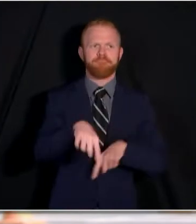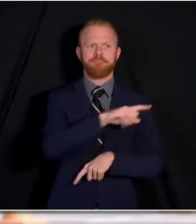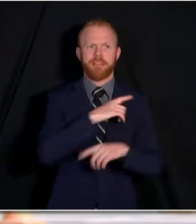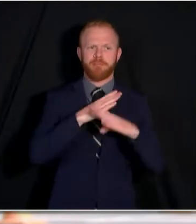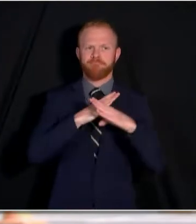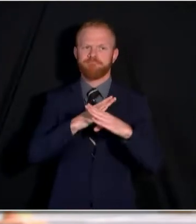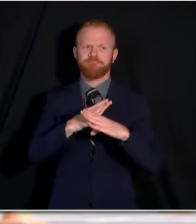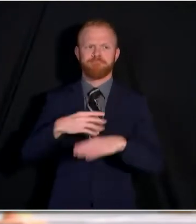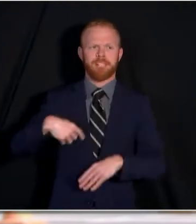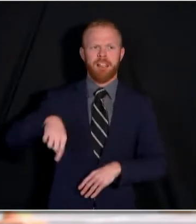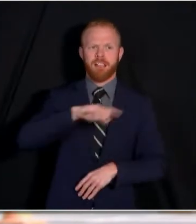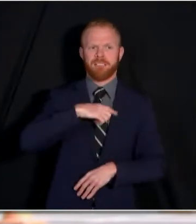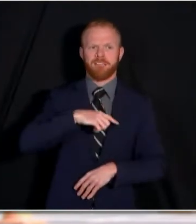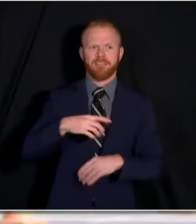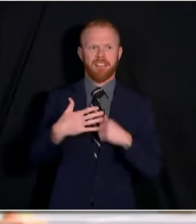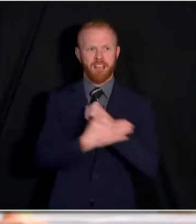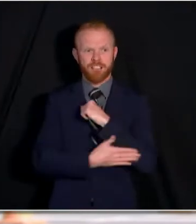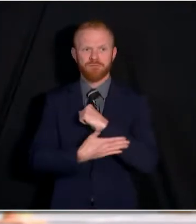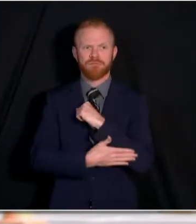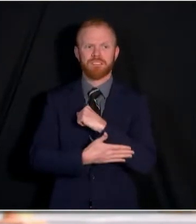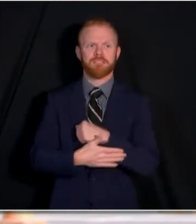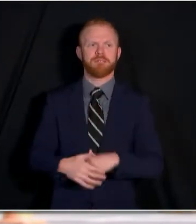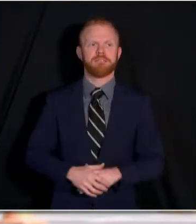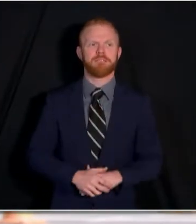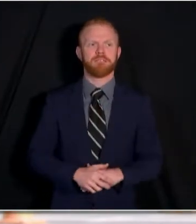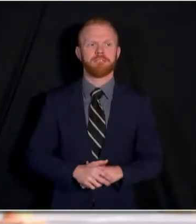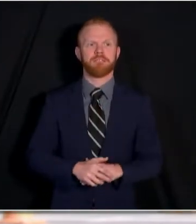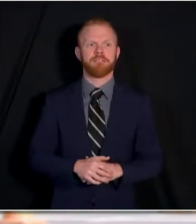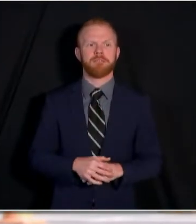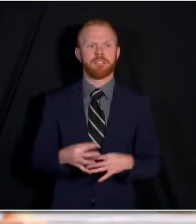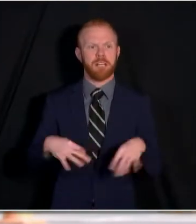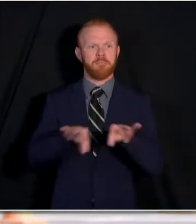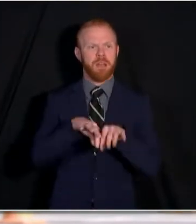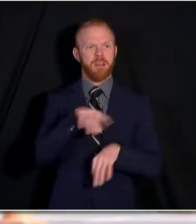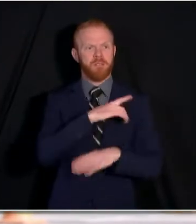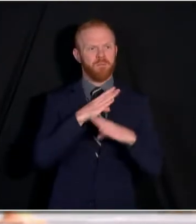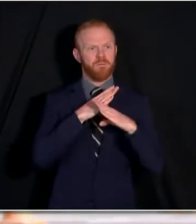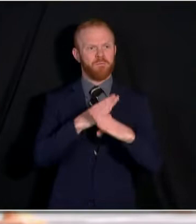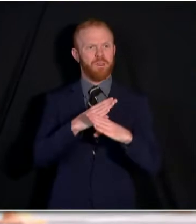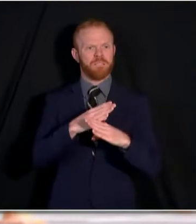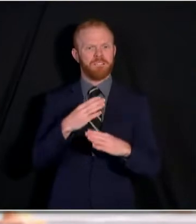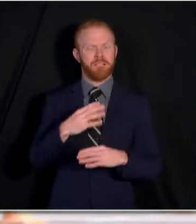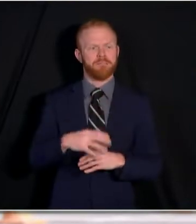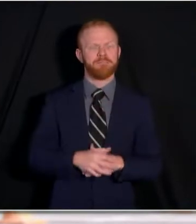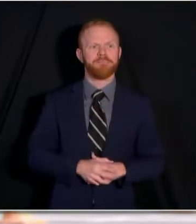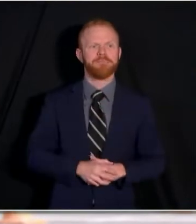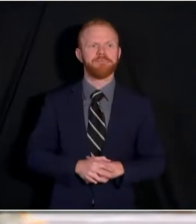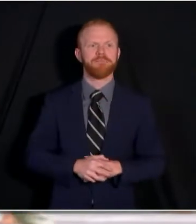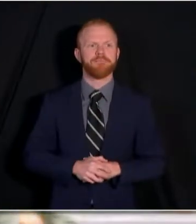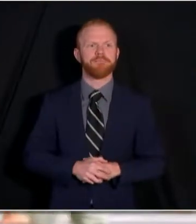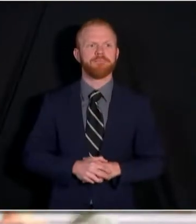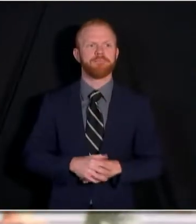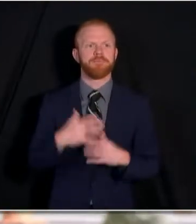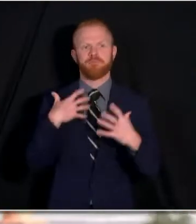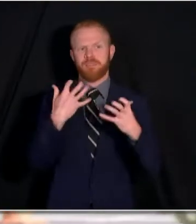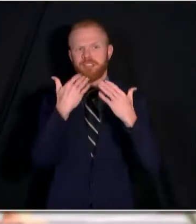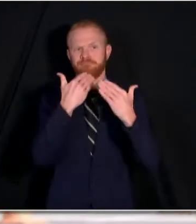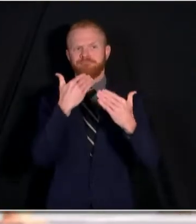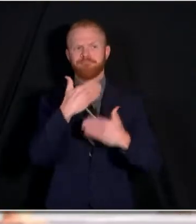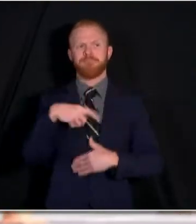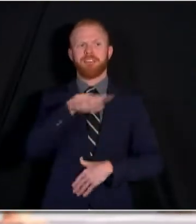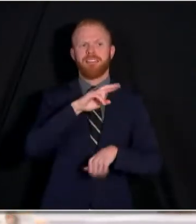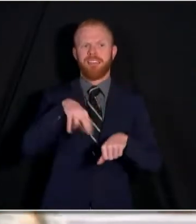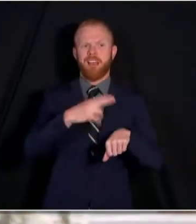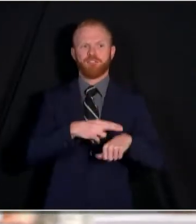our democracy relies on when it's on the tip of a precipice of going over. So I just want to say to all the National